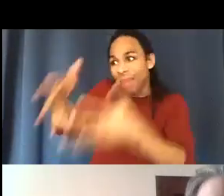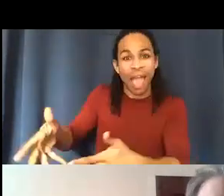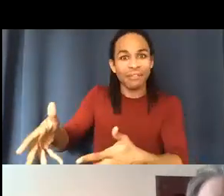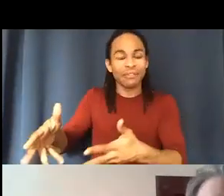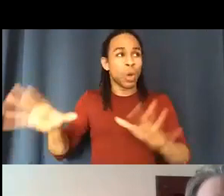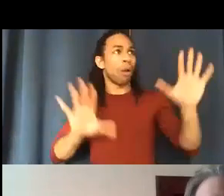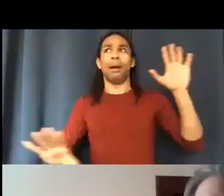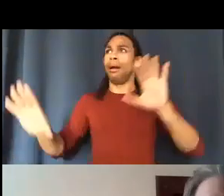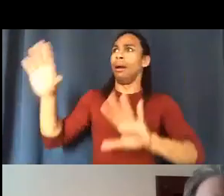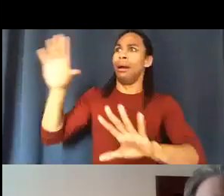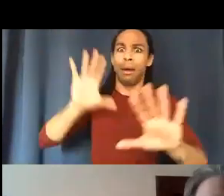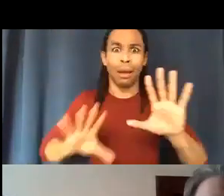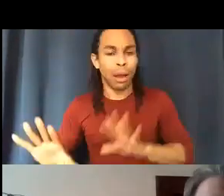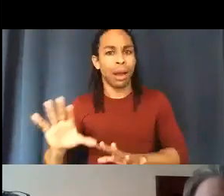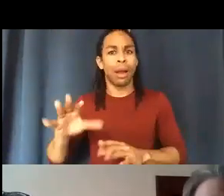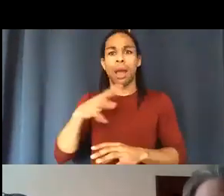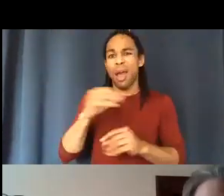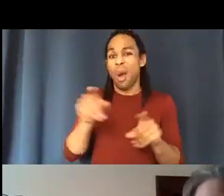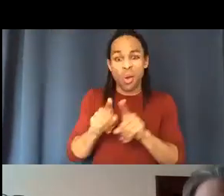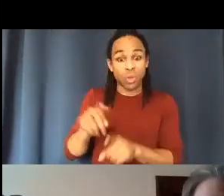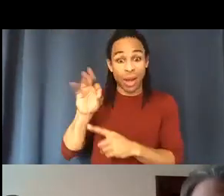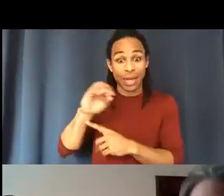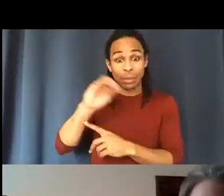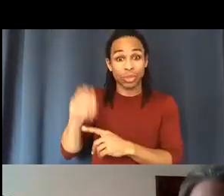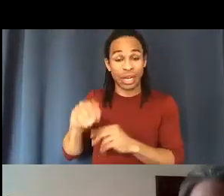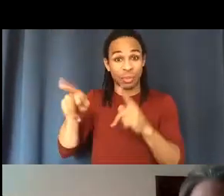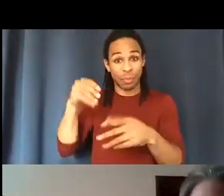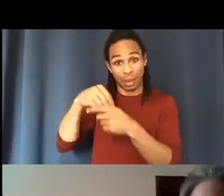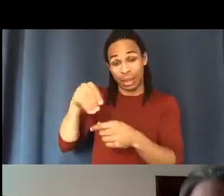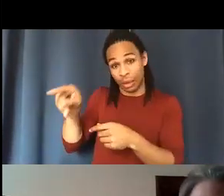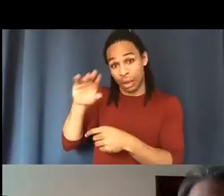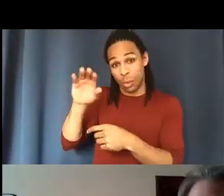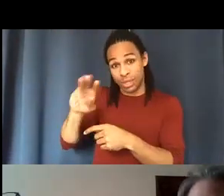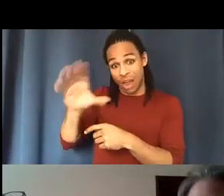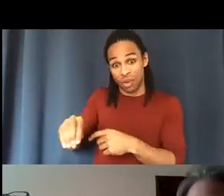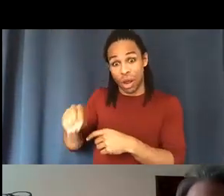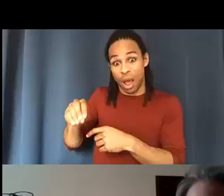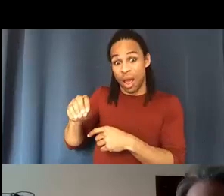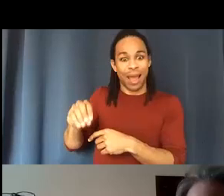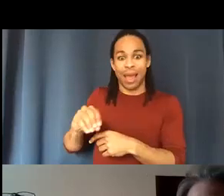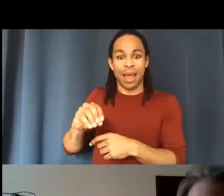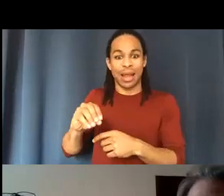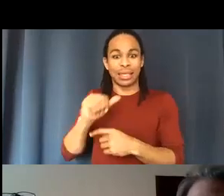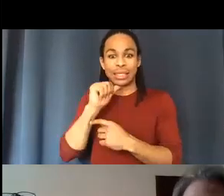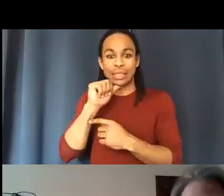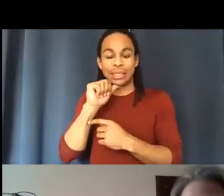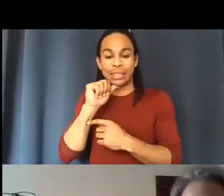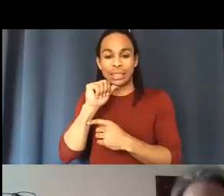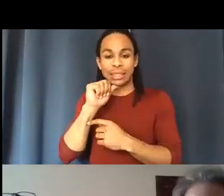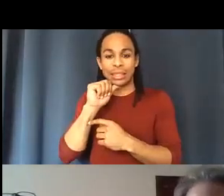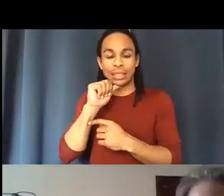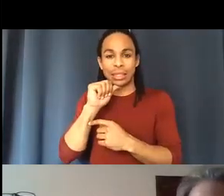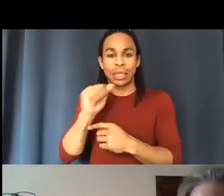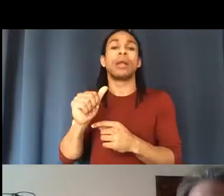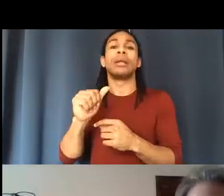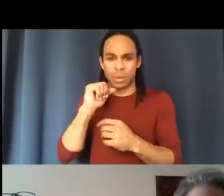country of Sierra Leone never had Ebola. Before Ebola, Sierra Leone had the highest maternal mortality rate in the